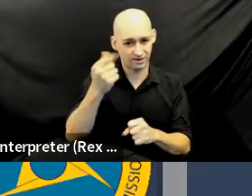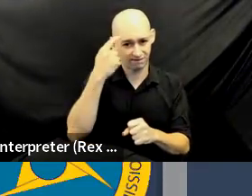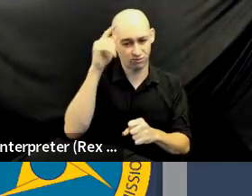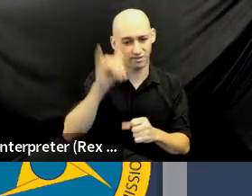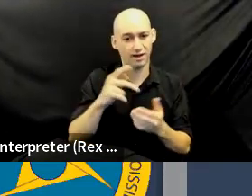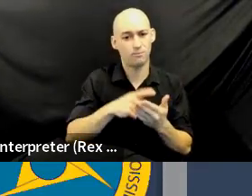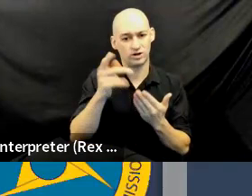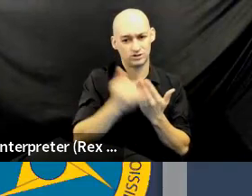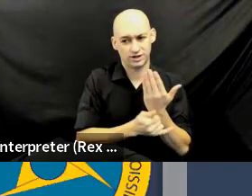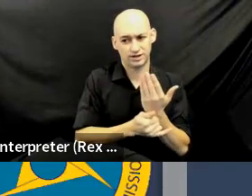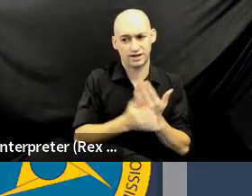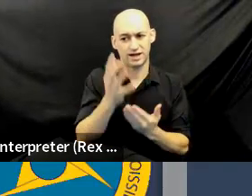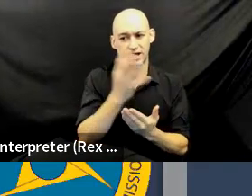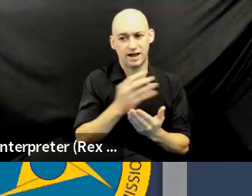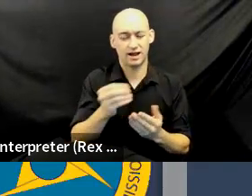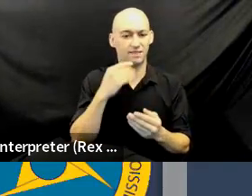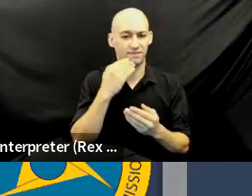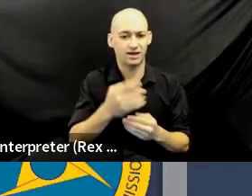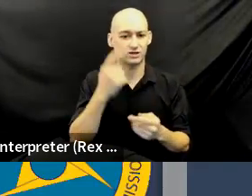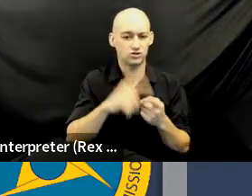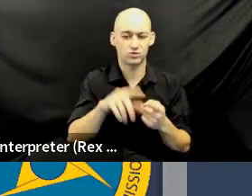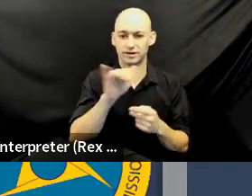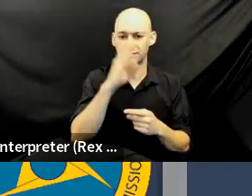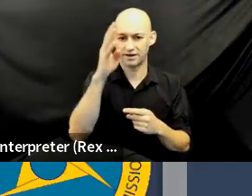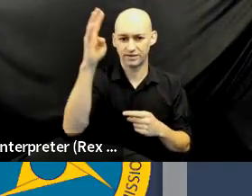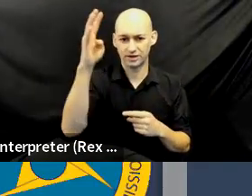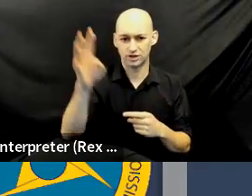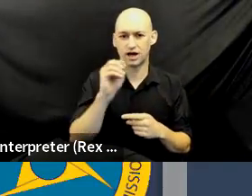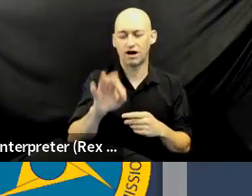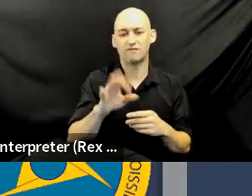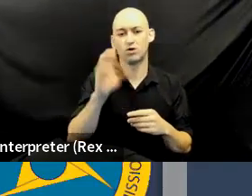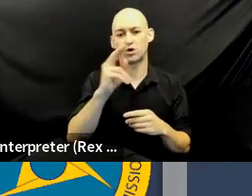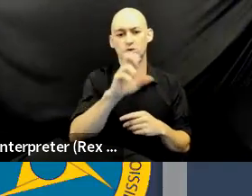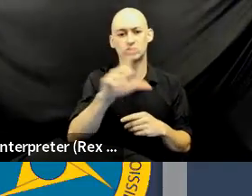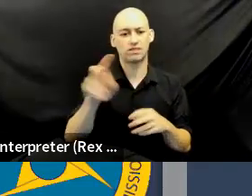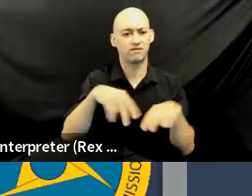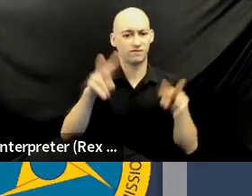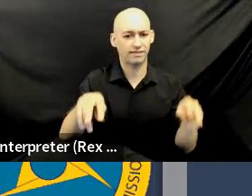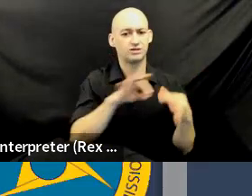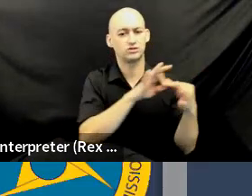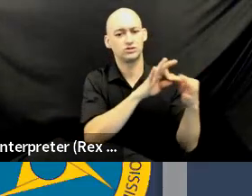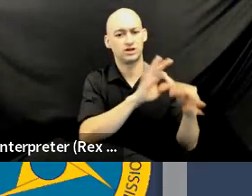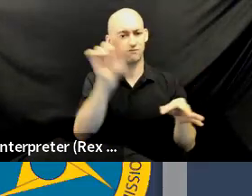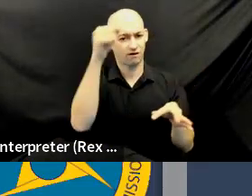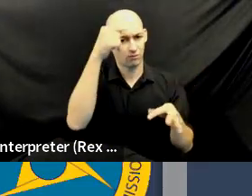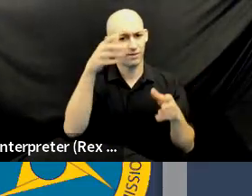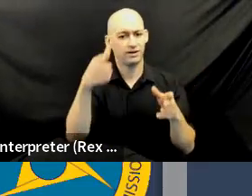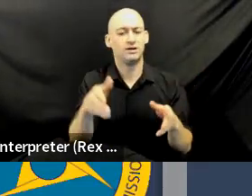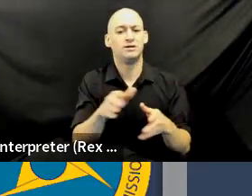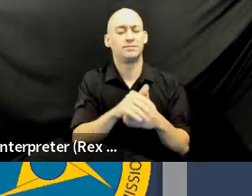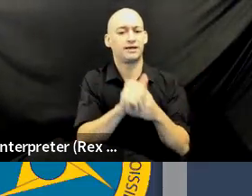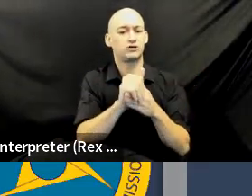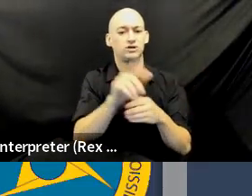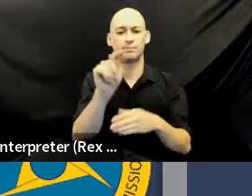project, and thanks to the innovation of the Coachella Valley Association of Governments, leadership of